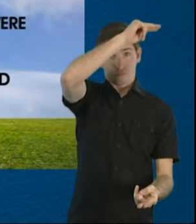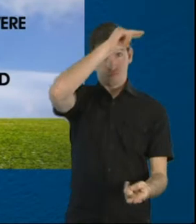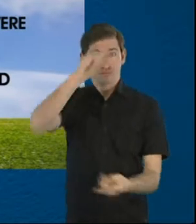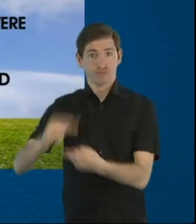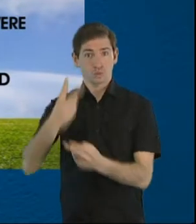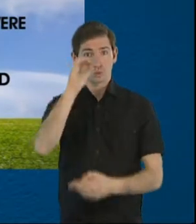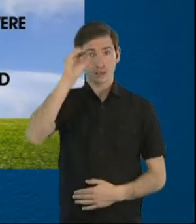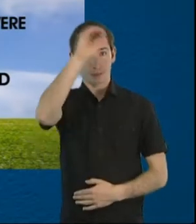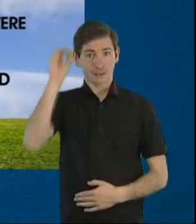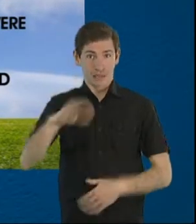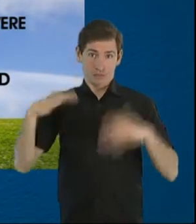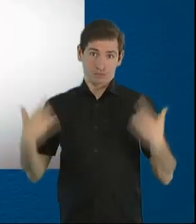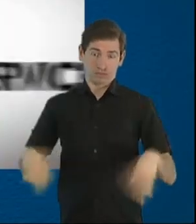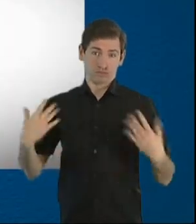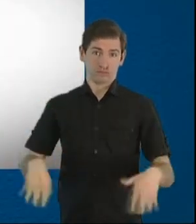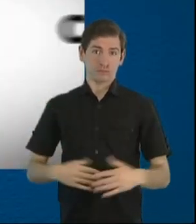levels.